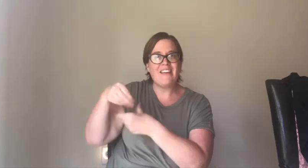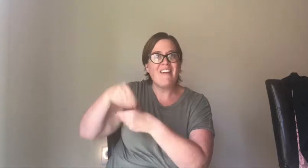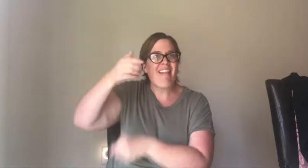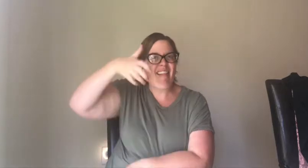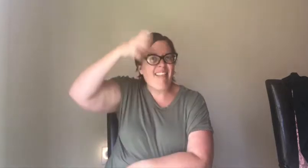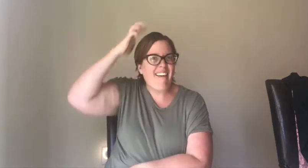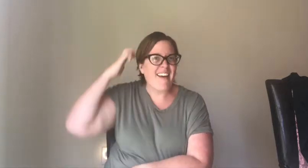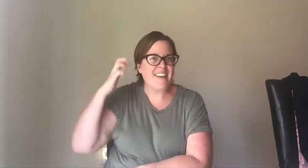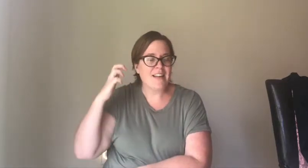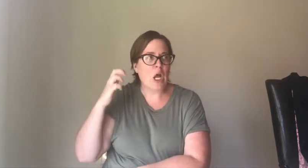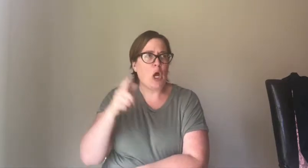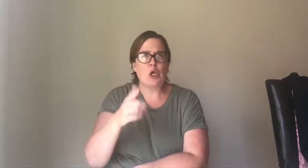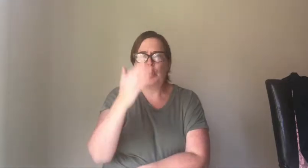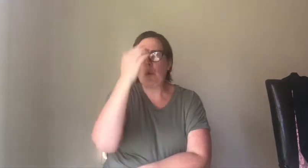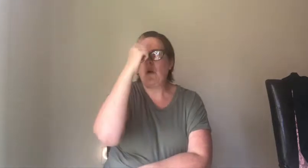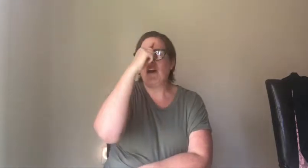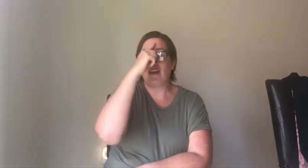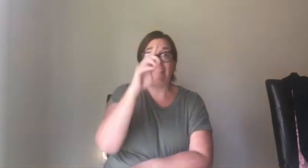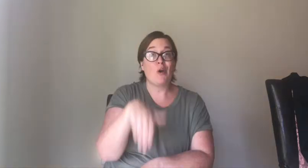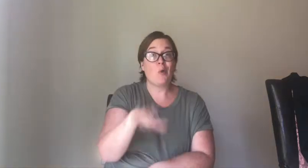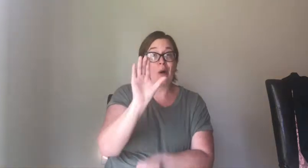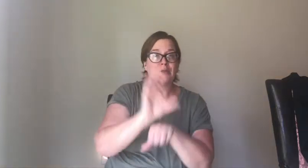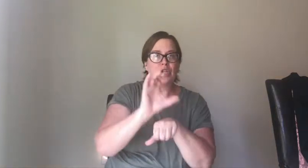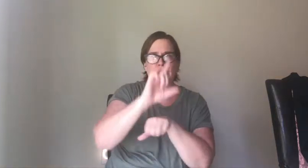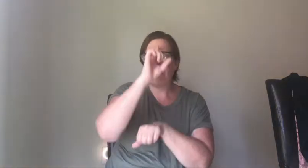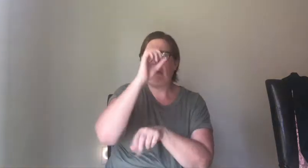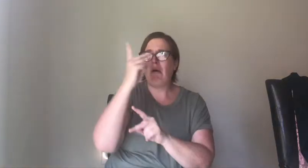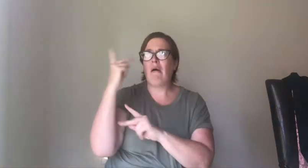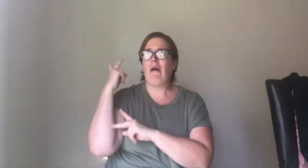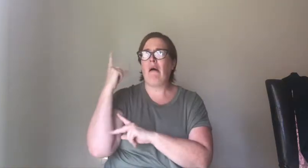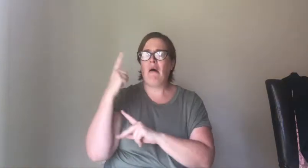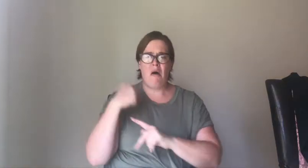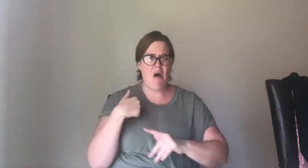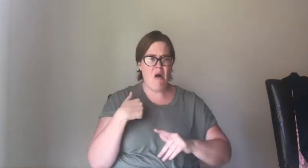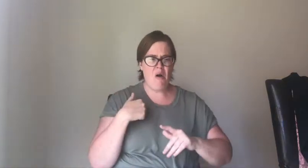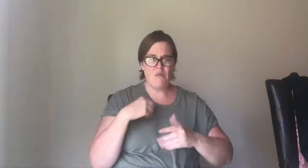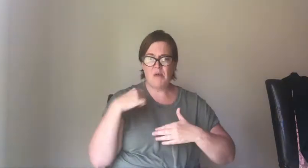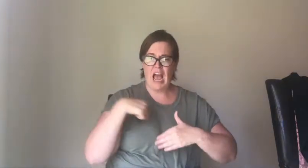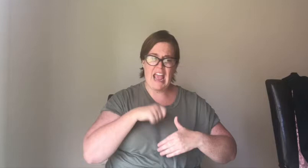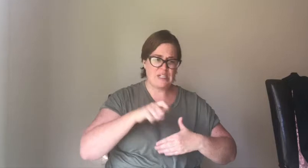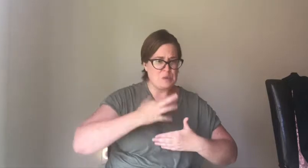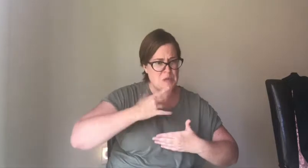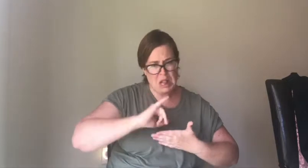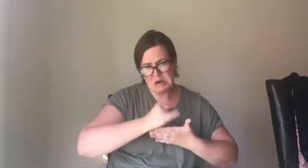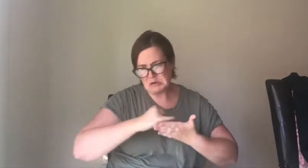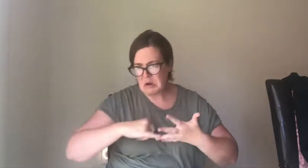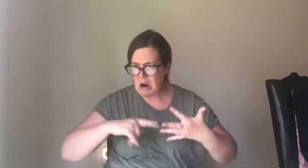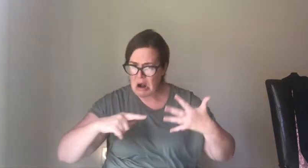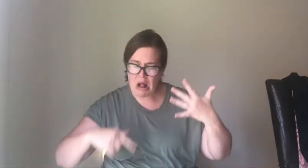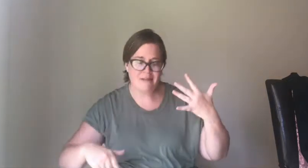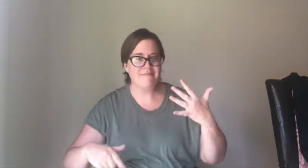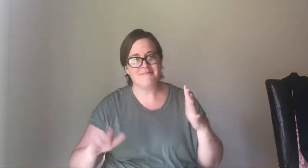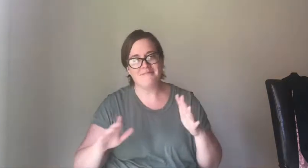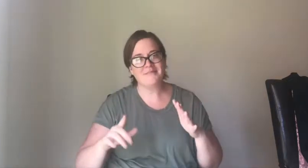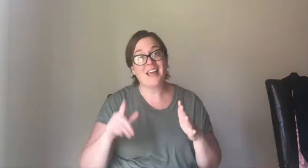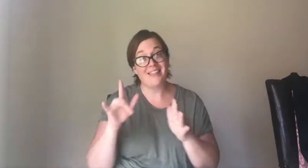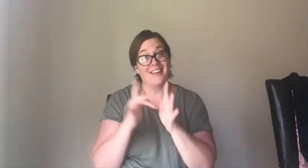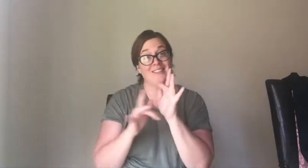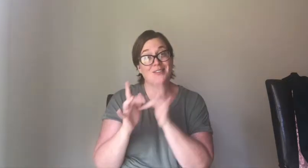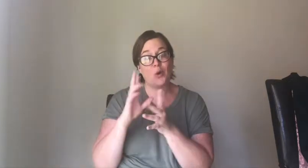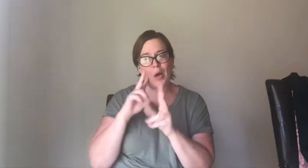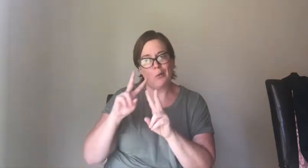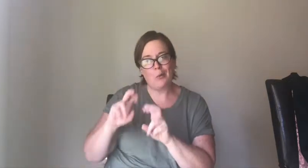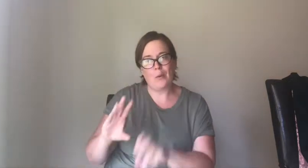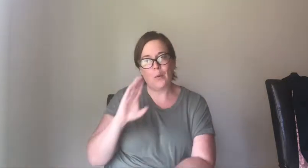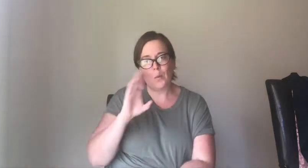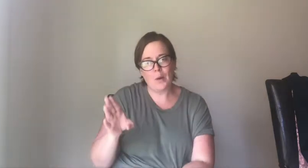the book of Daniel. And so today we're looking at Daniel chapter 6, and we're wrapping up this series talking about what it means to live a life against